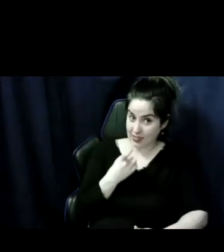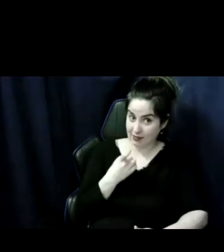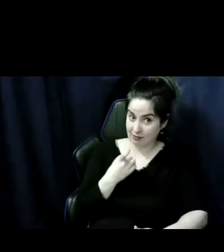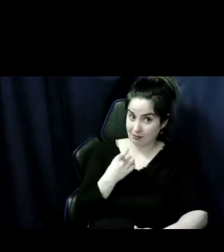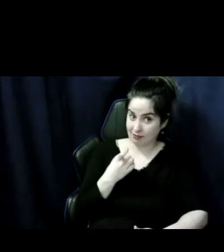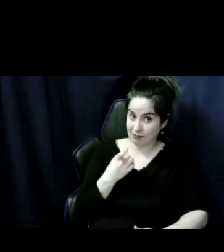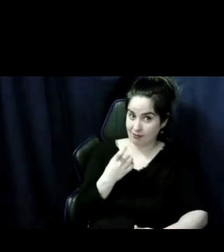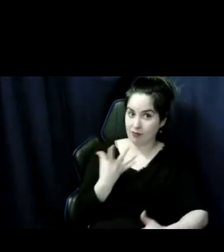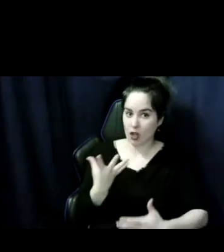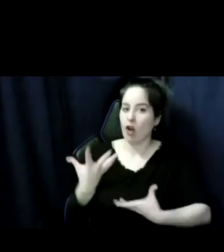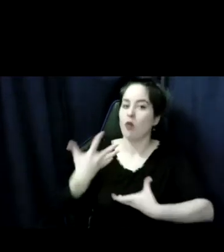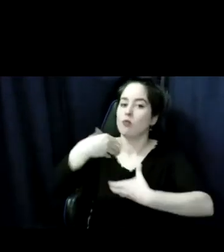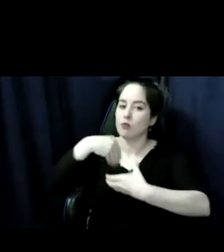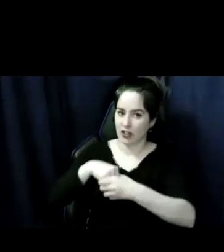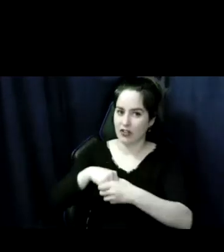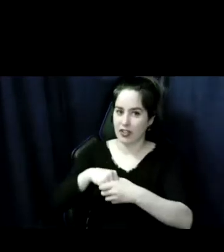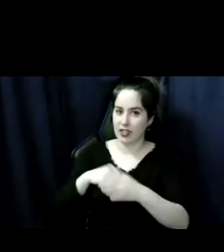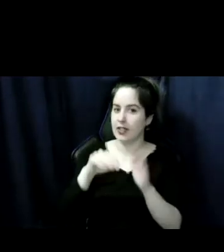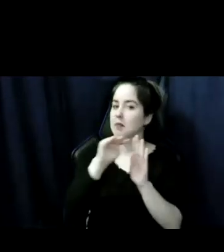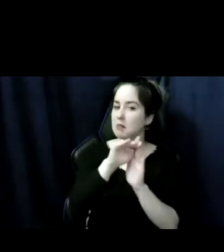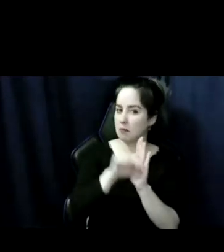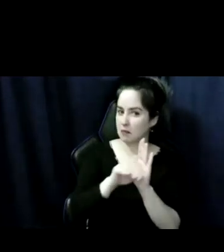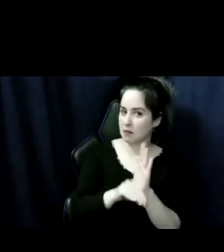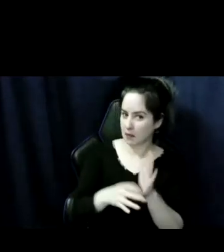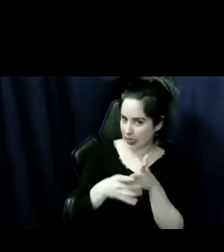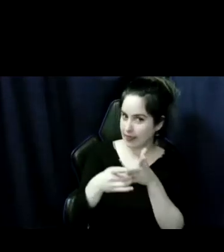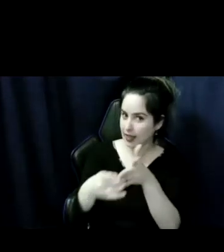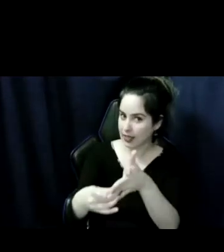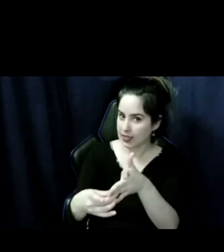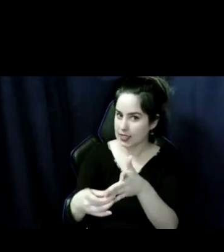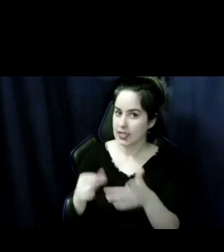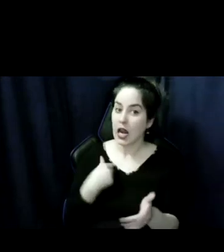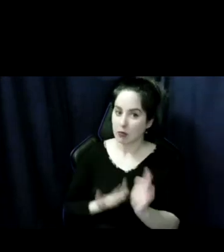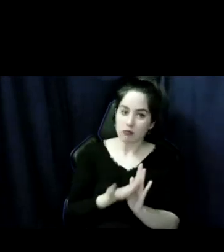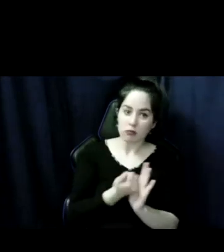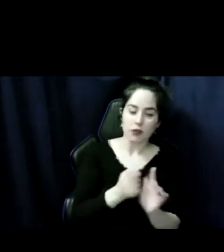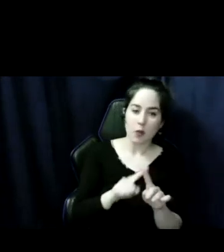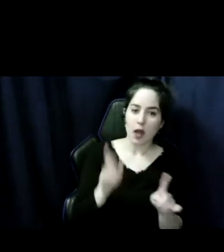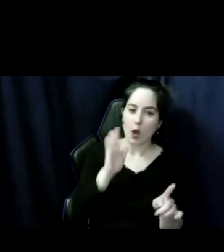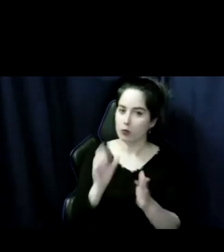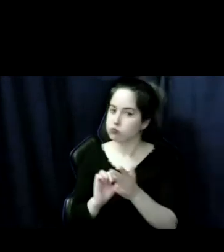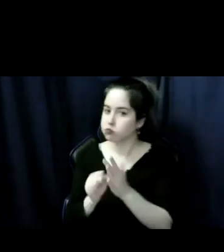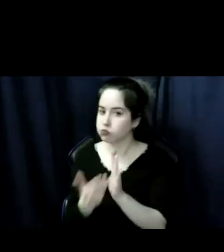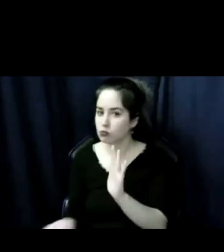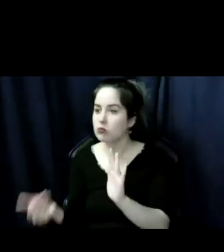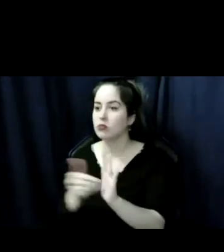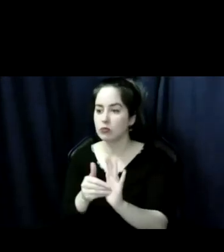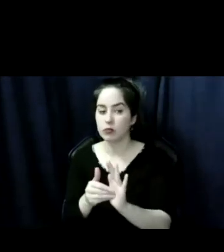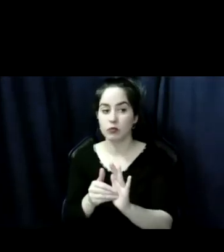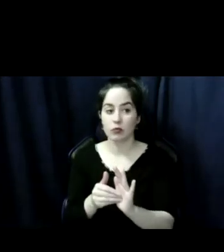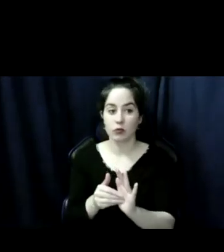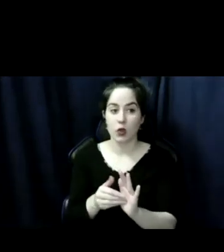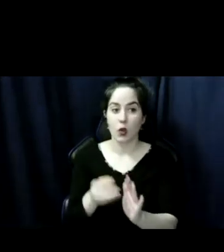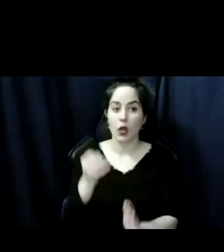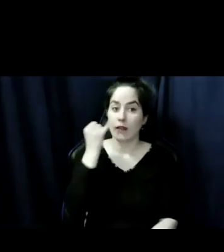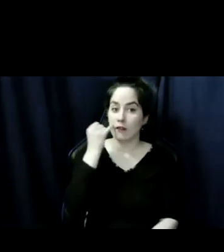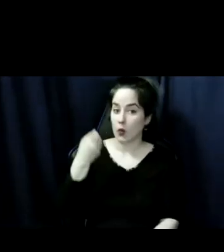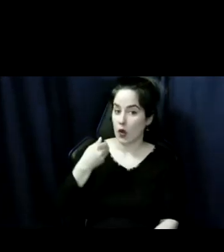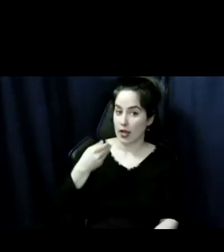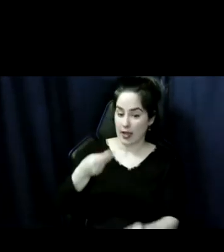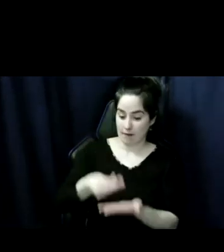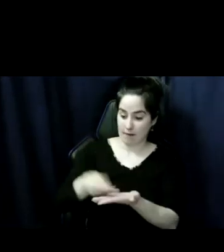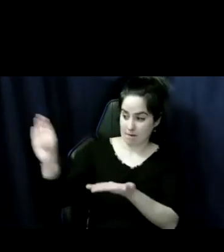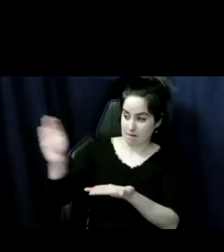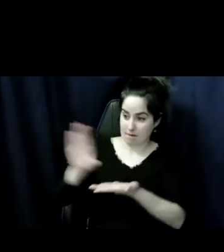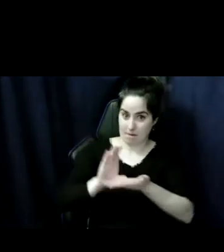are all in the grant guidelines, and I covered them as well, but I'll just reiterate. When you get a grant for Animating Toronto Parks,